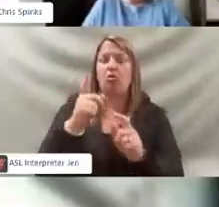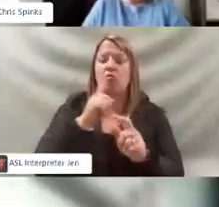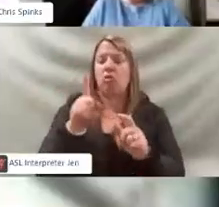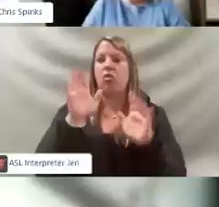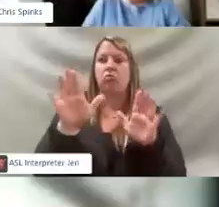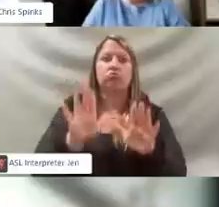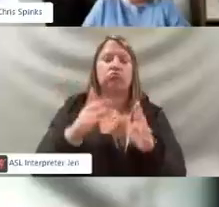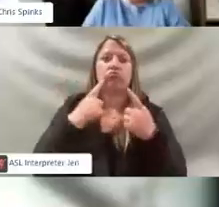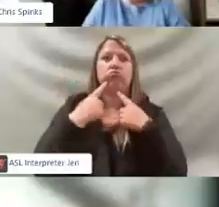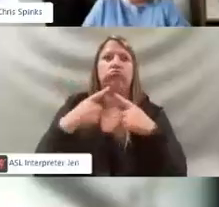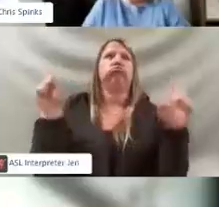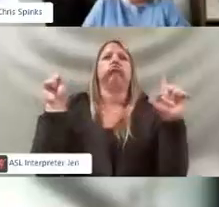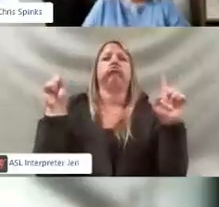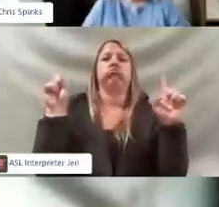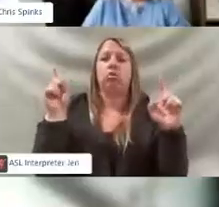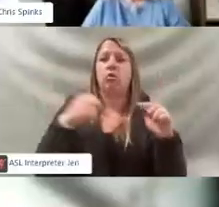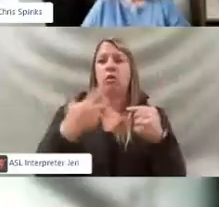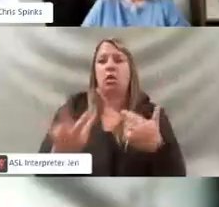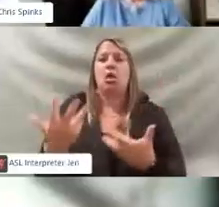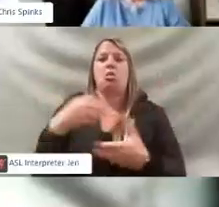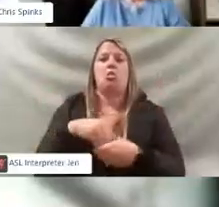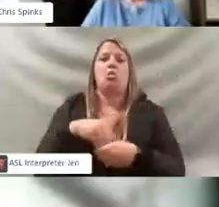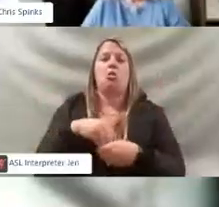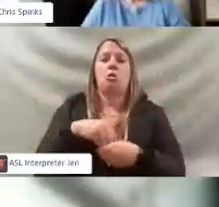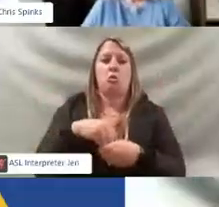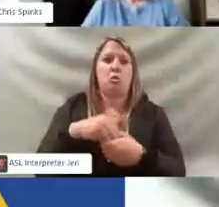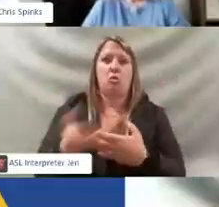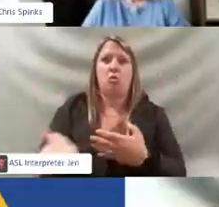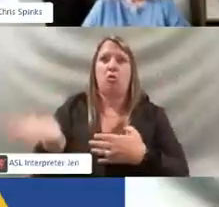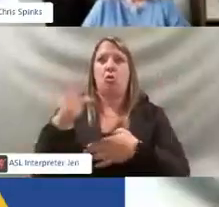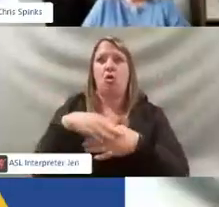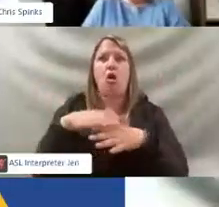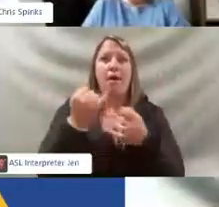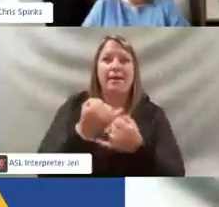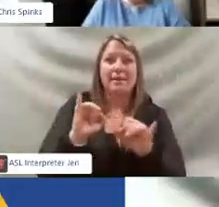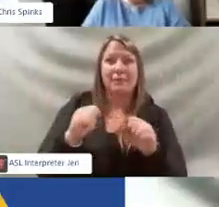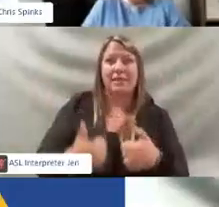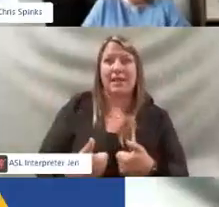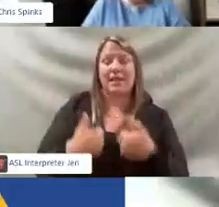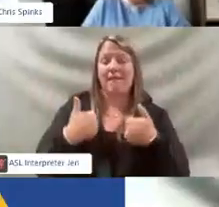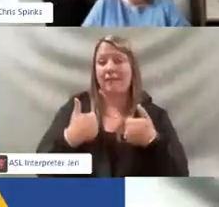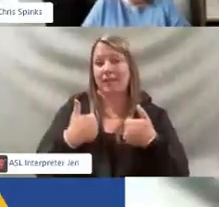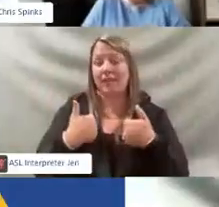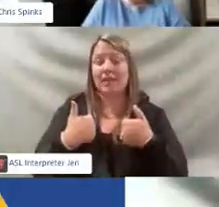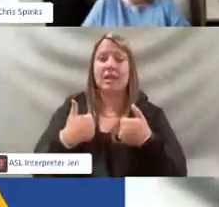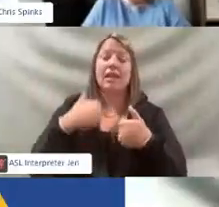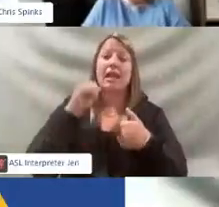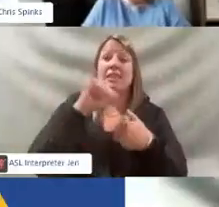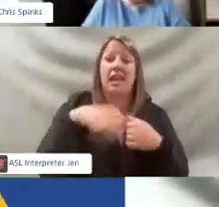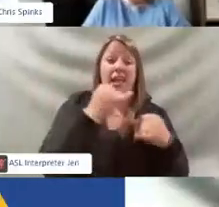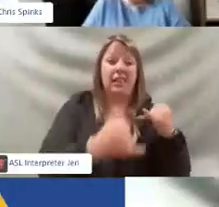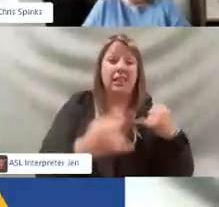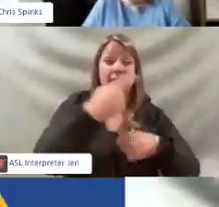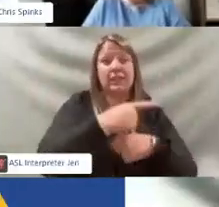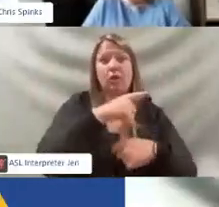tremendous success. We included in that an entire day on independent living And the last day or